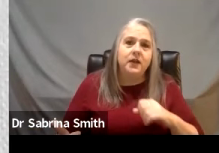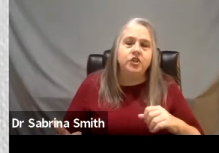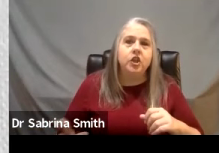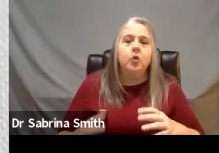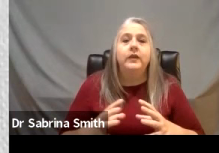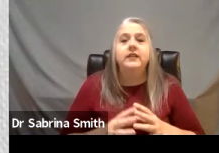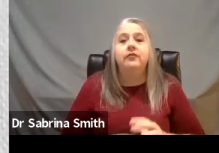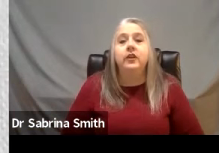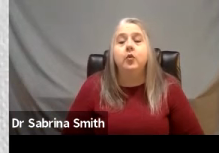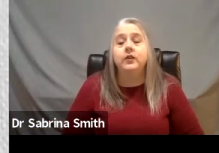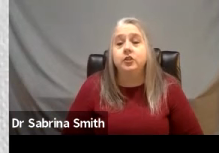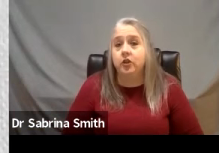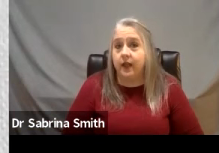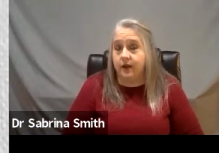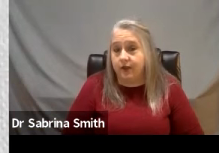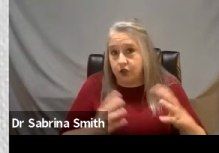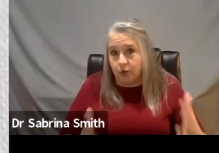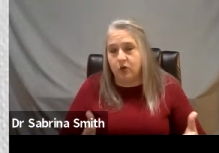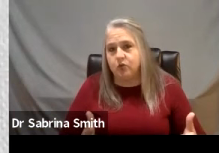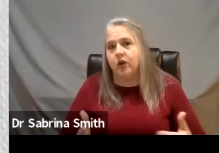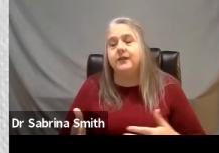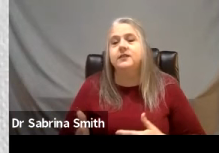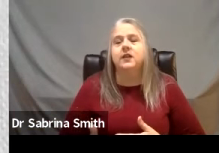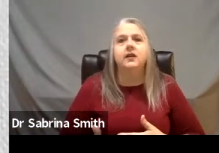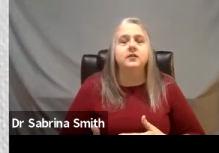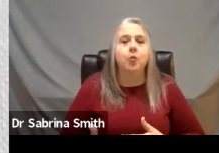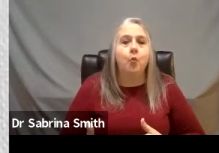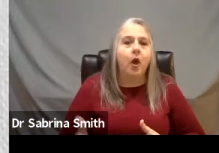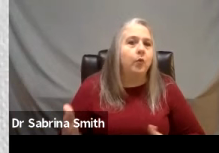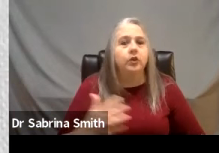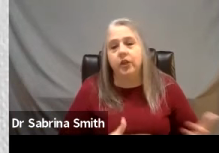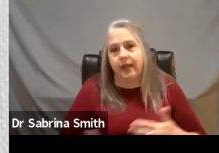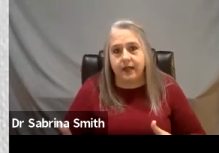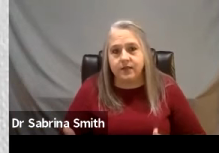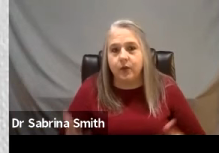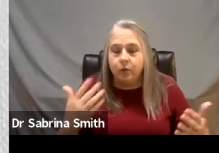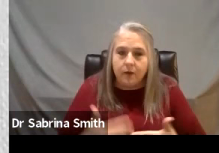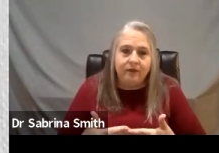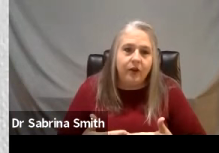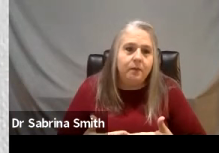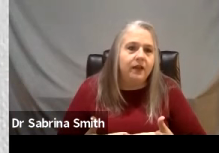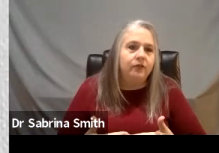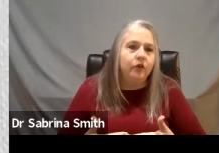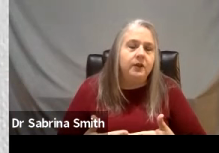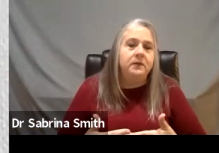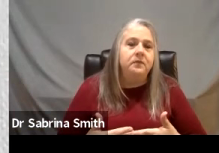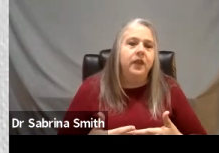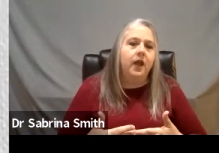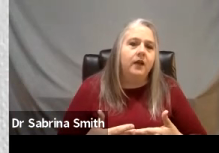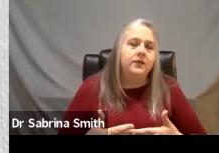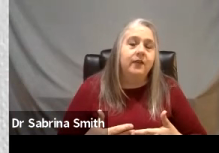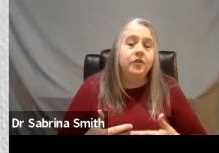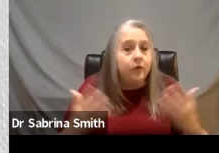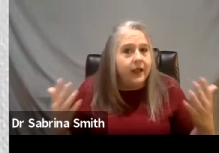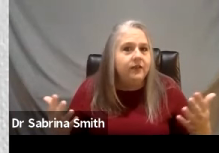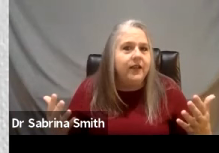as much, we definitely are going to look at another interpreter's work and discuss what we're looking at. So we want to be very mindful